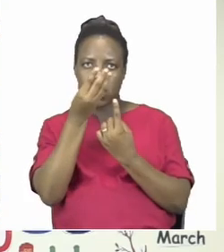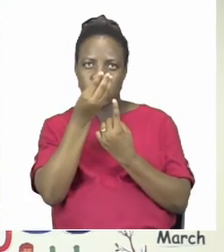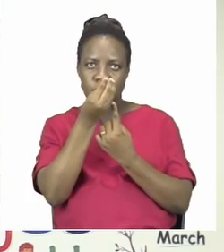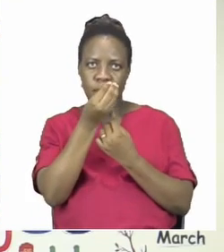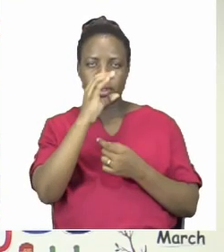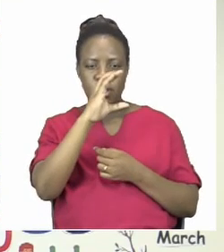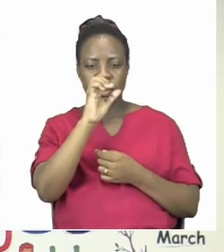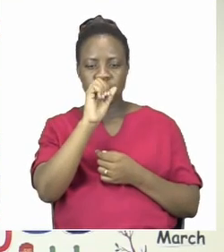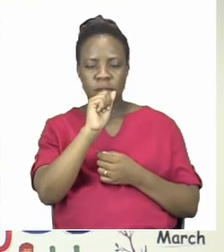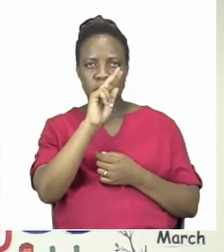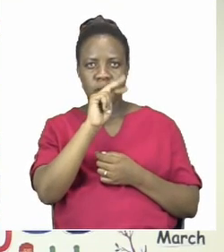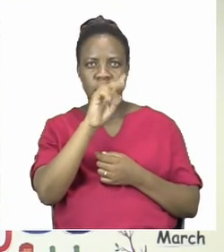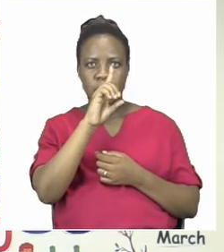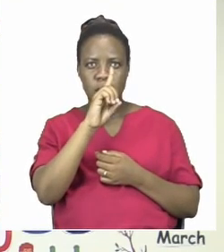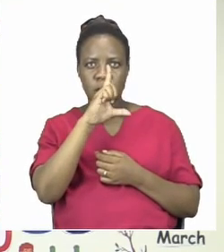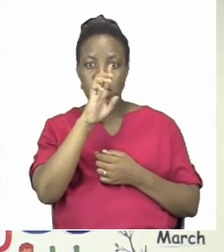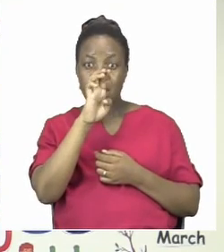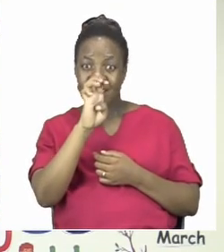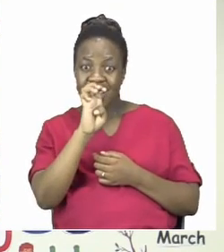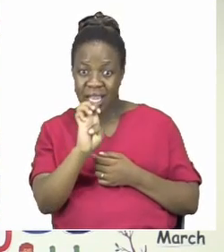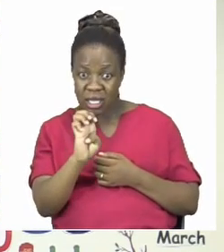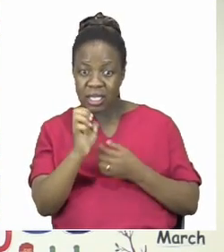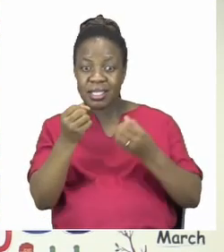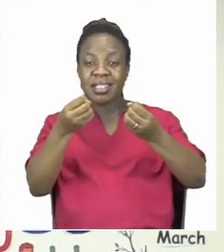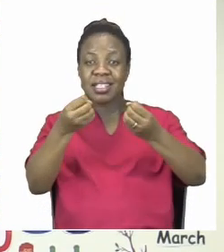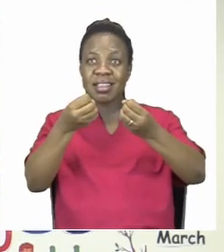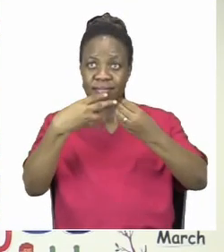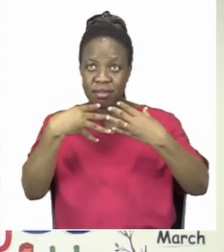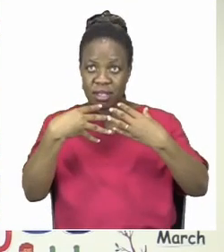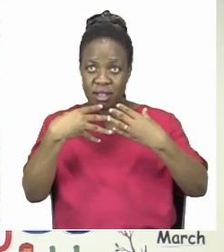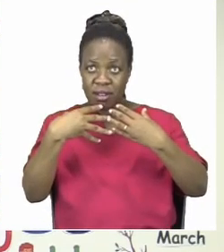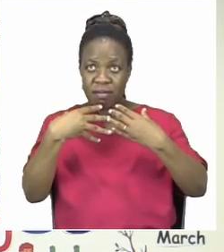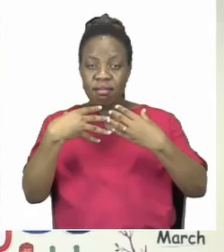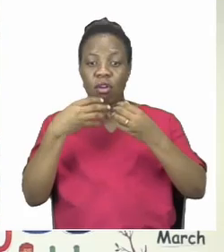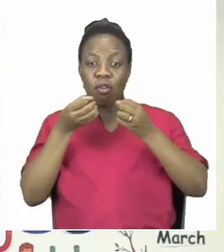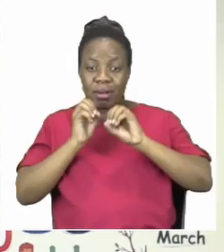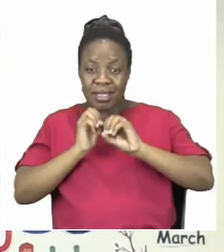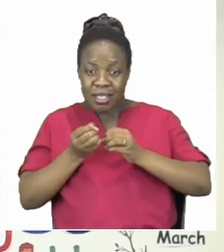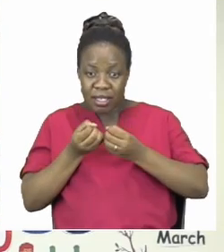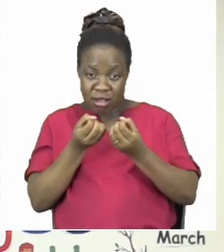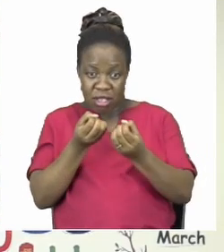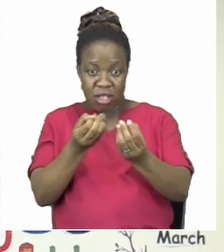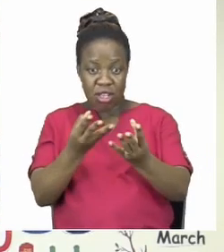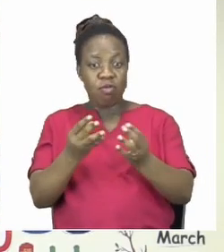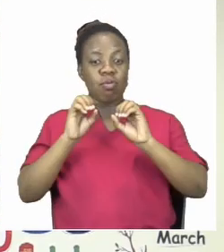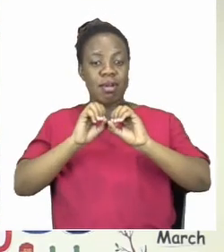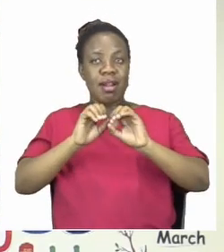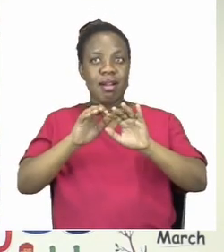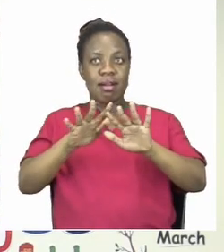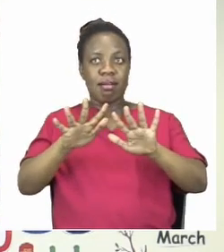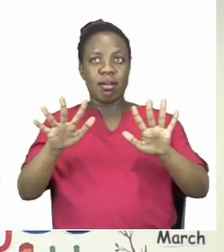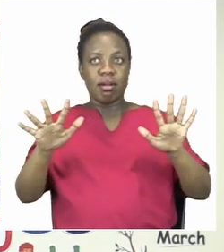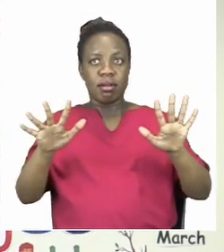candle is a source of light, everyone, because if you put it on, then it